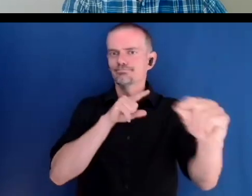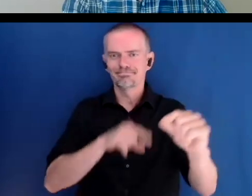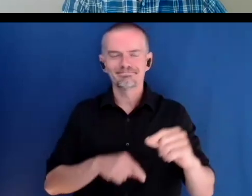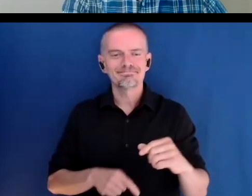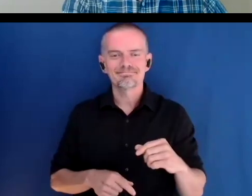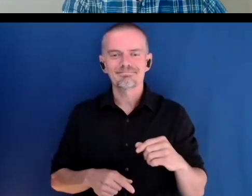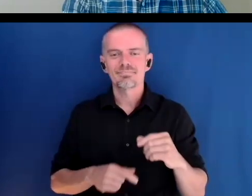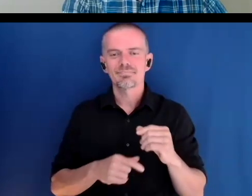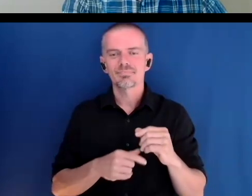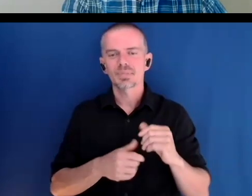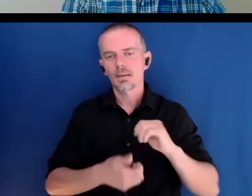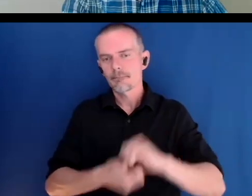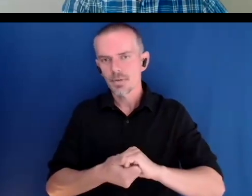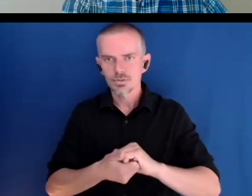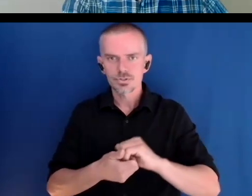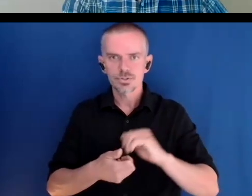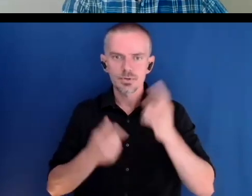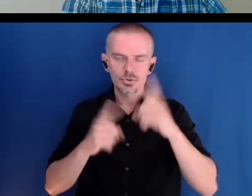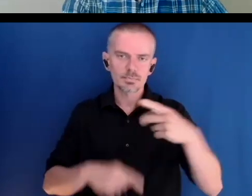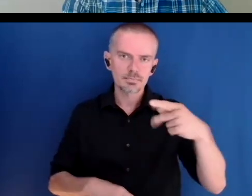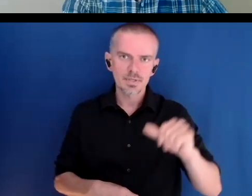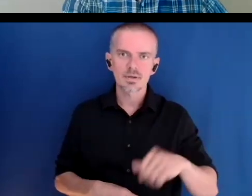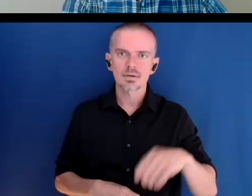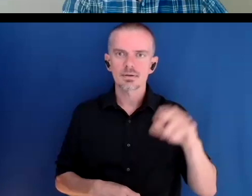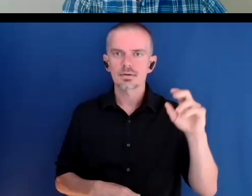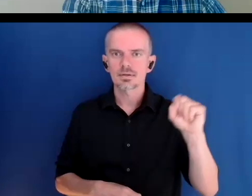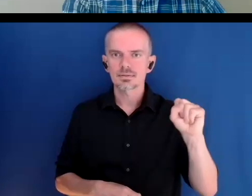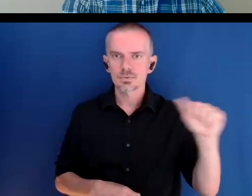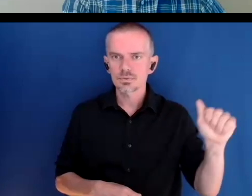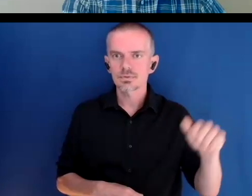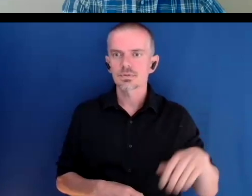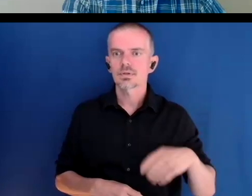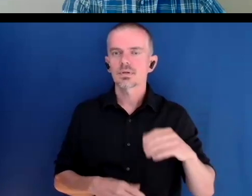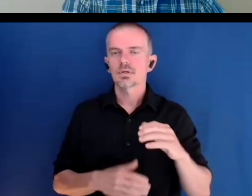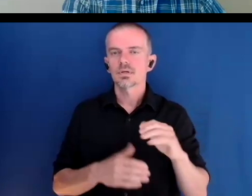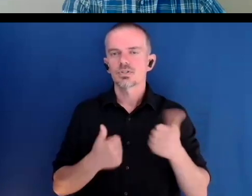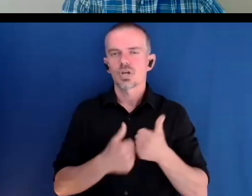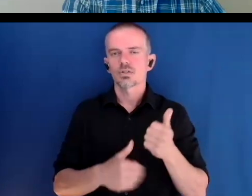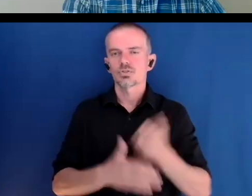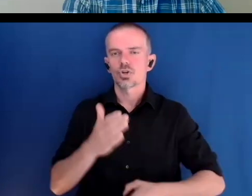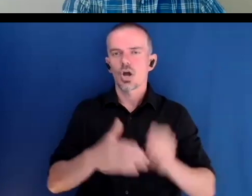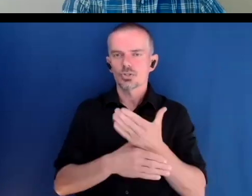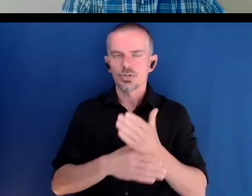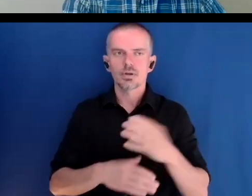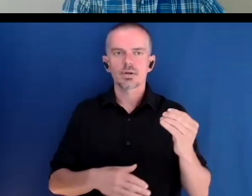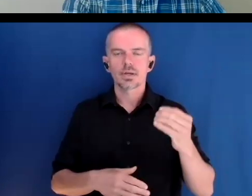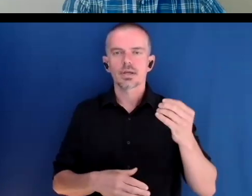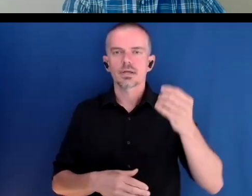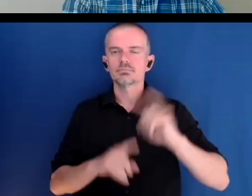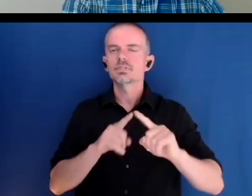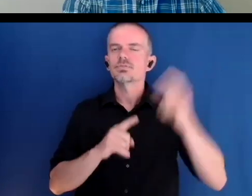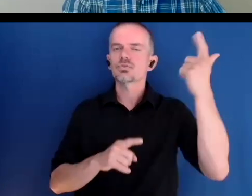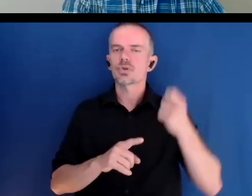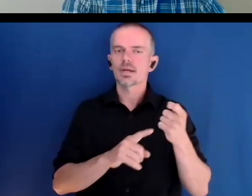Partnership agreements, challenge cost share agreements, stewardship agreements, and then grants that come through state and private forestry. And I thought